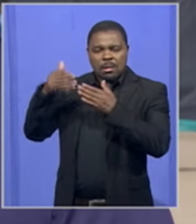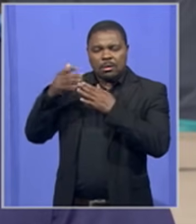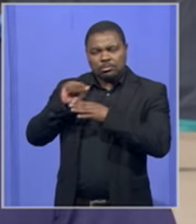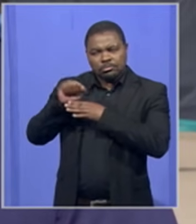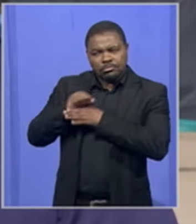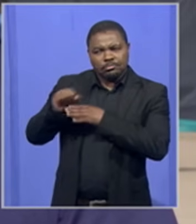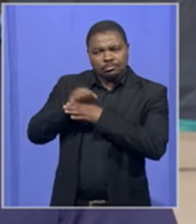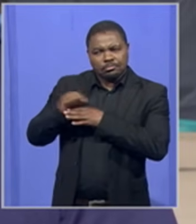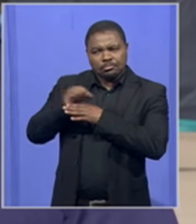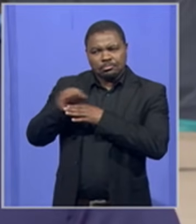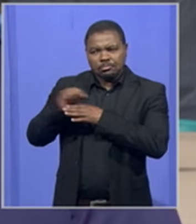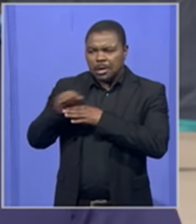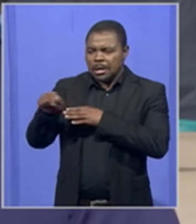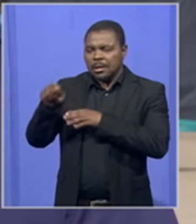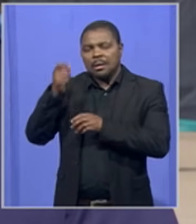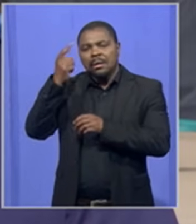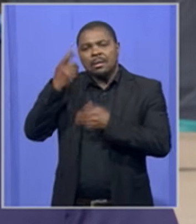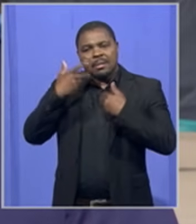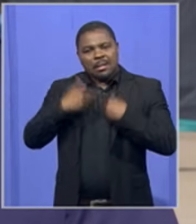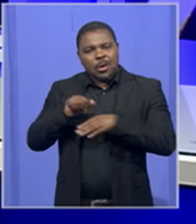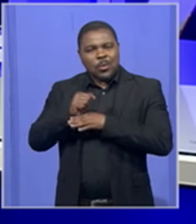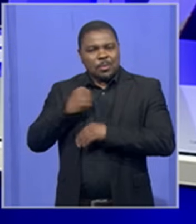they've certainly responded well to that.